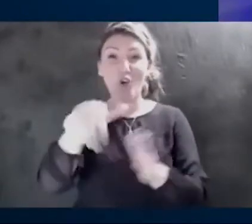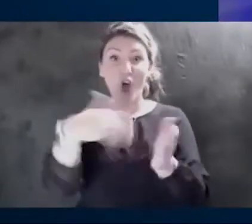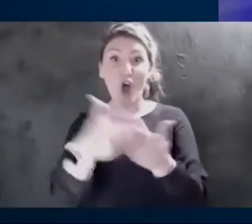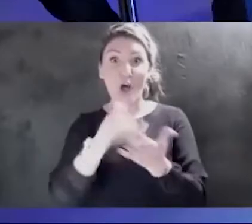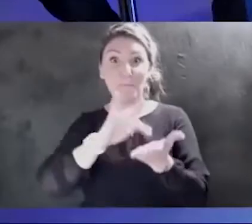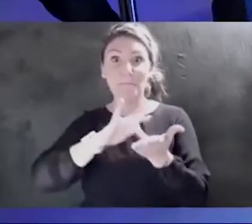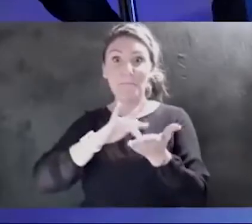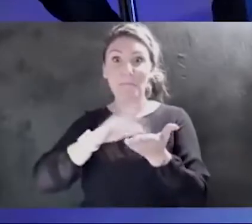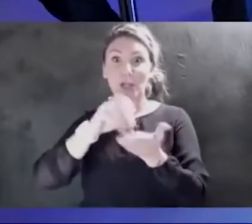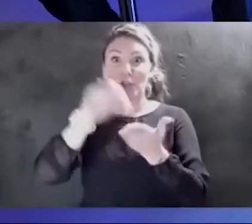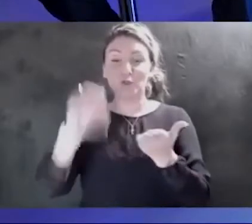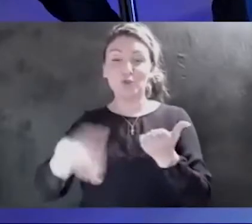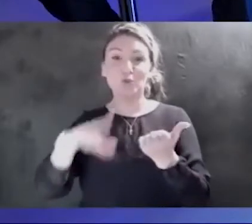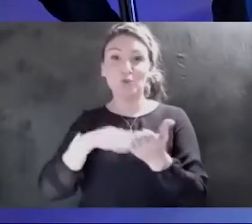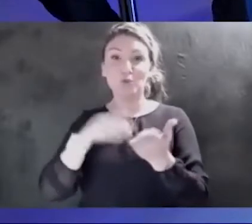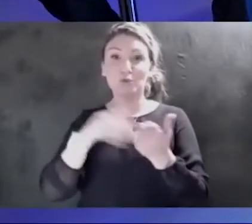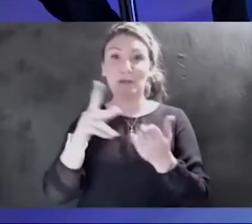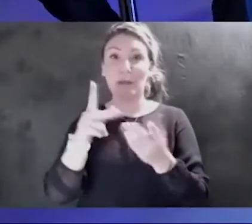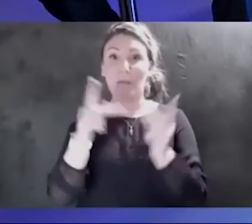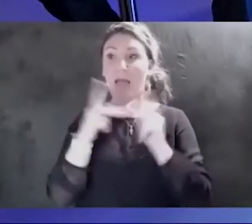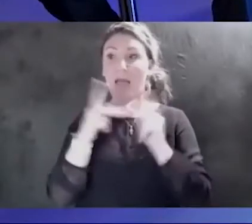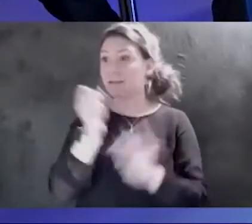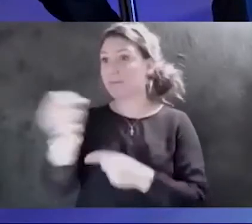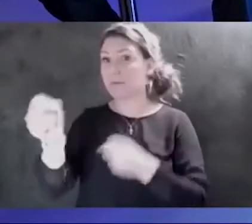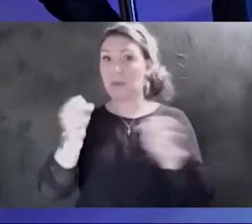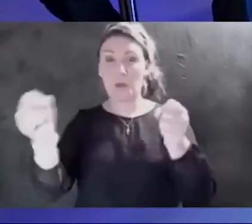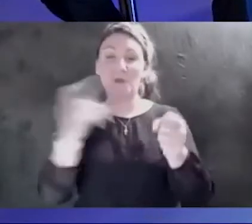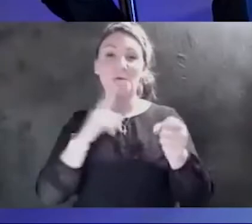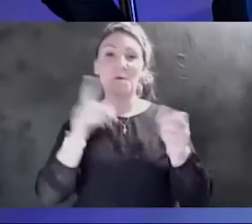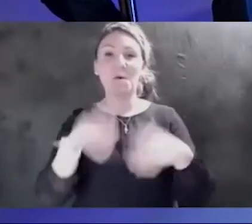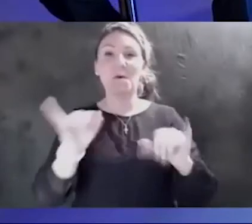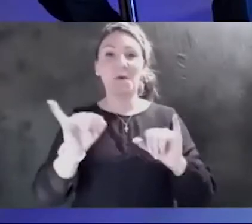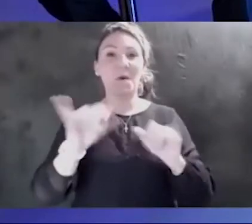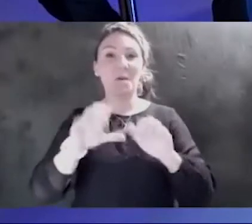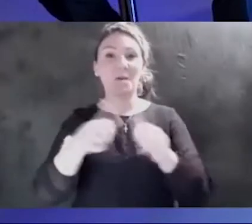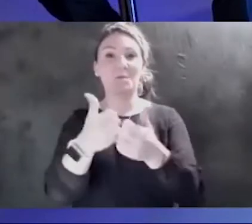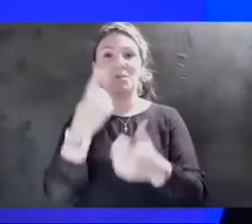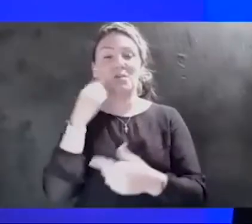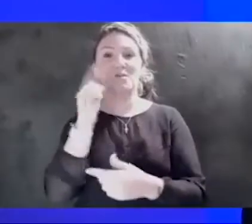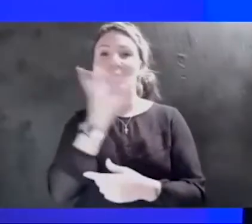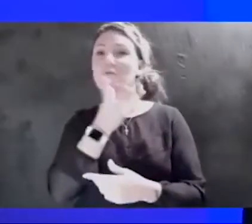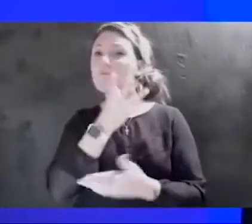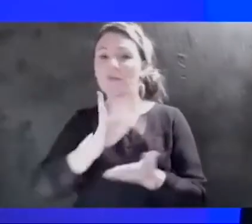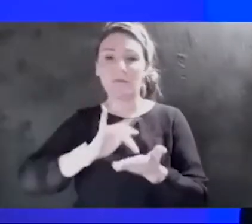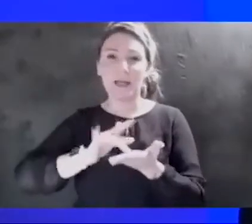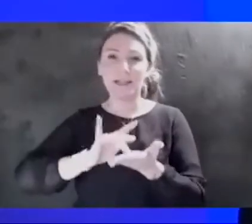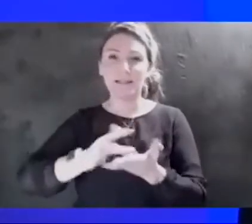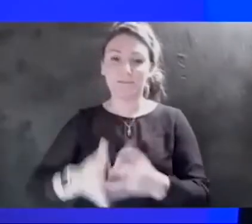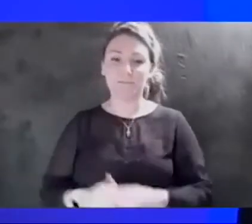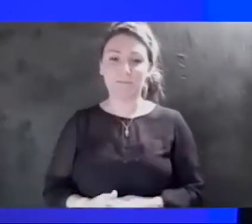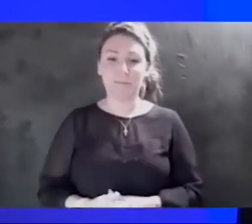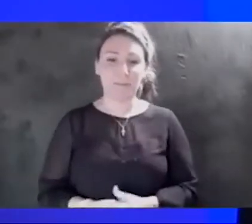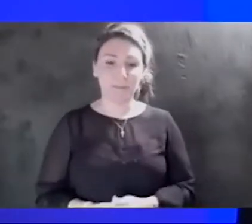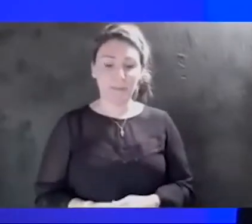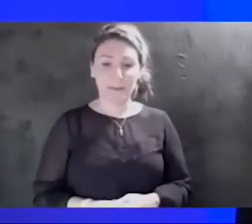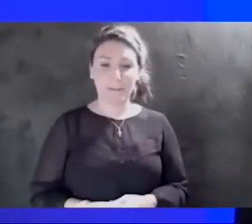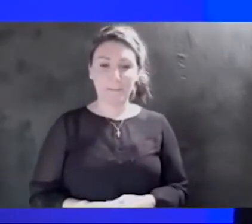campus. What are some common challenges when it comes to rural medicine? Well, I think, you